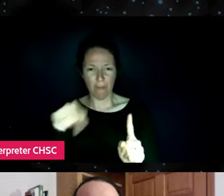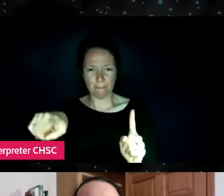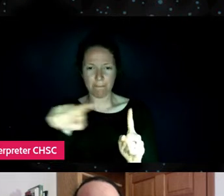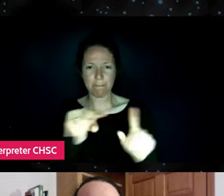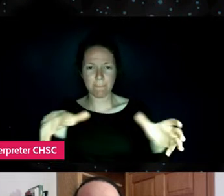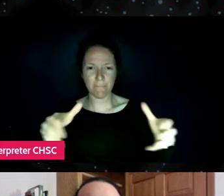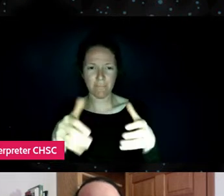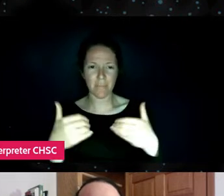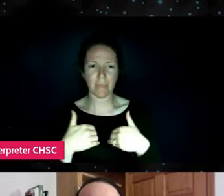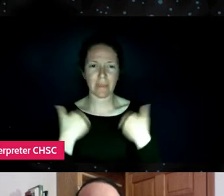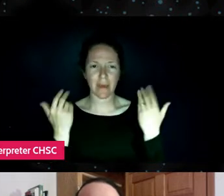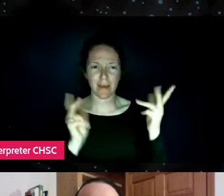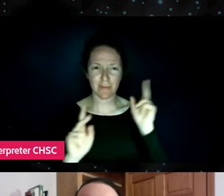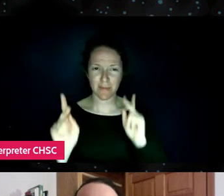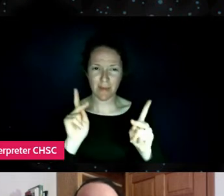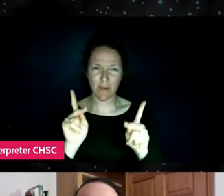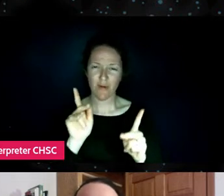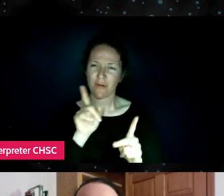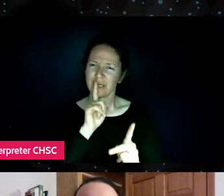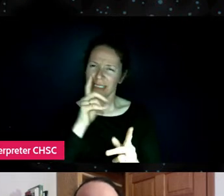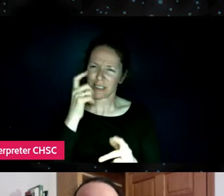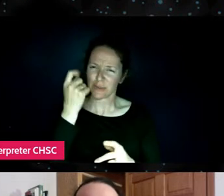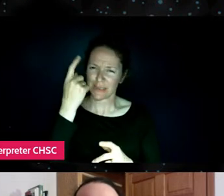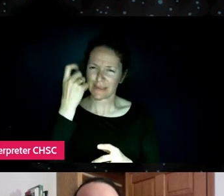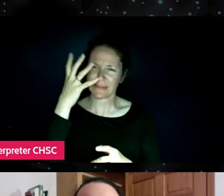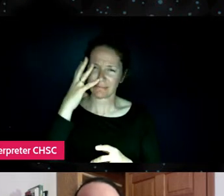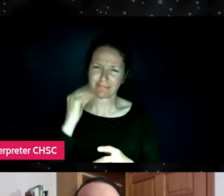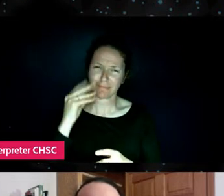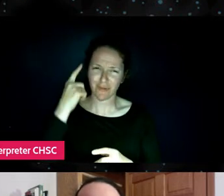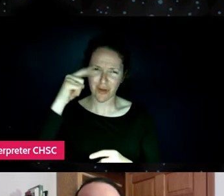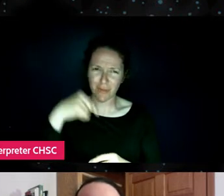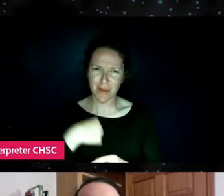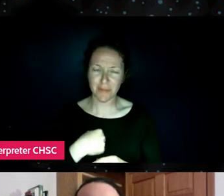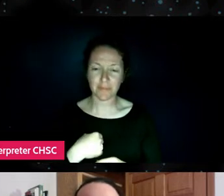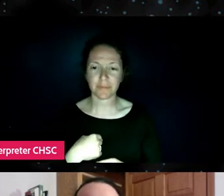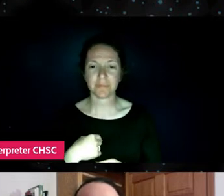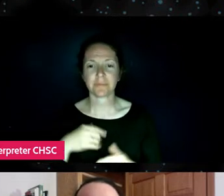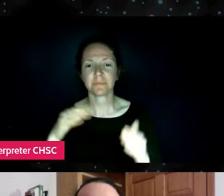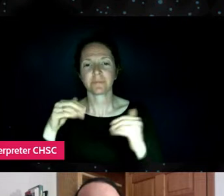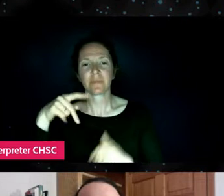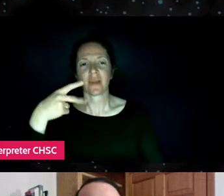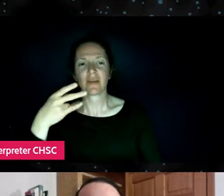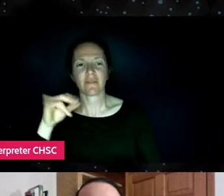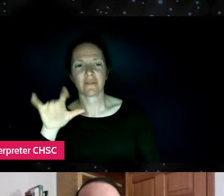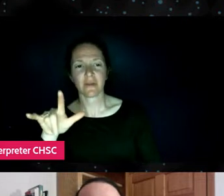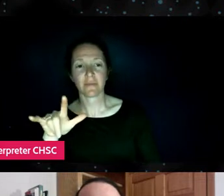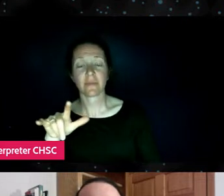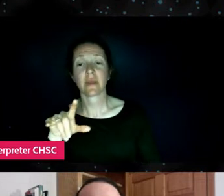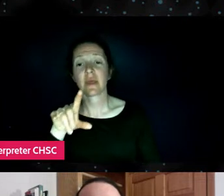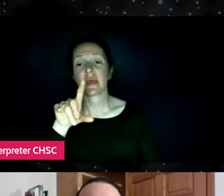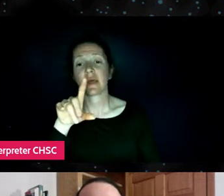incredible experience and journey for me. And Daniel, while